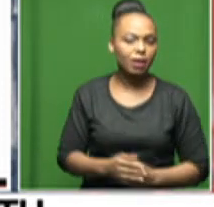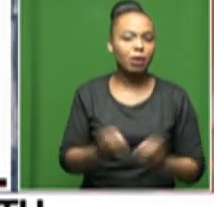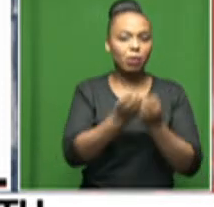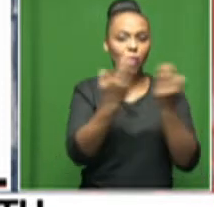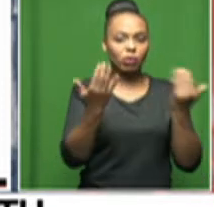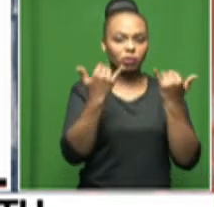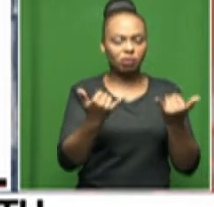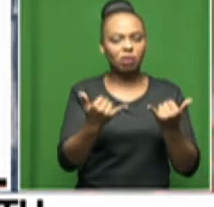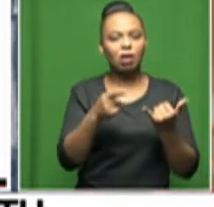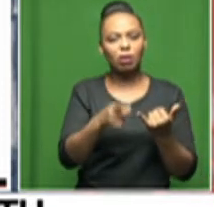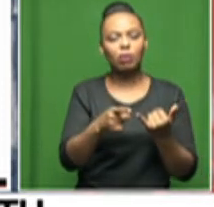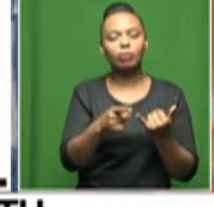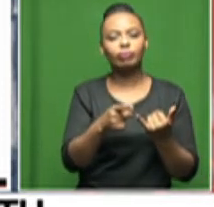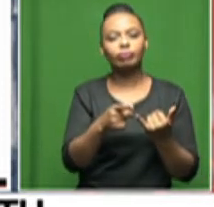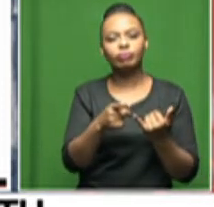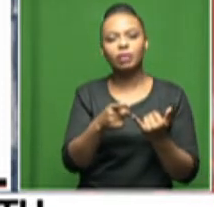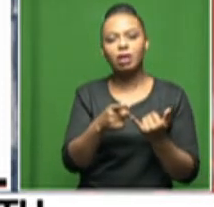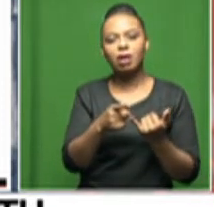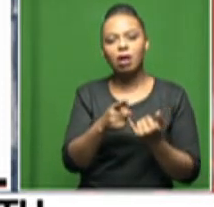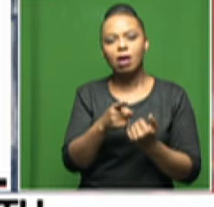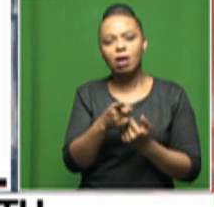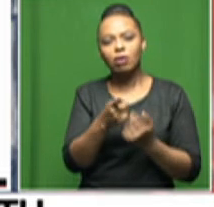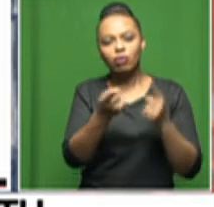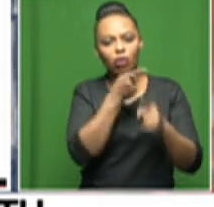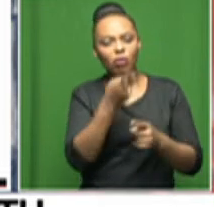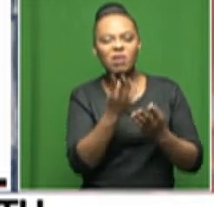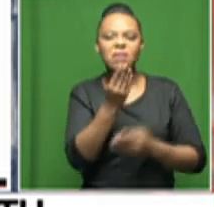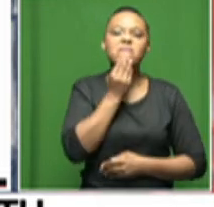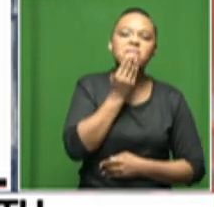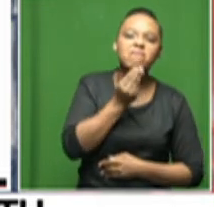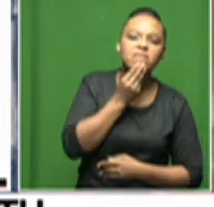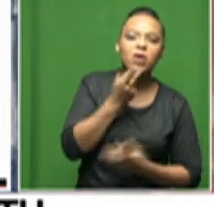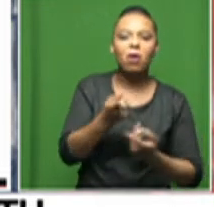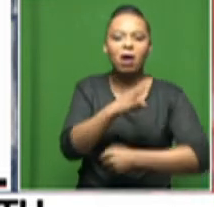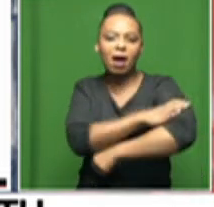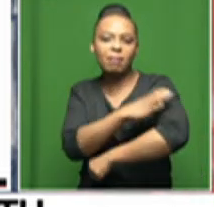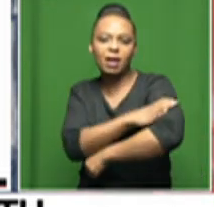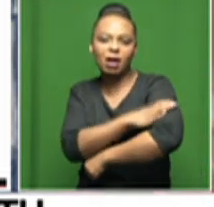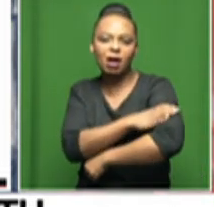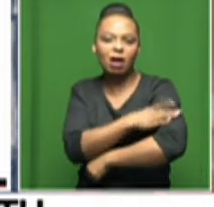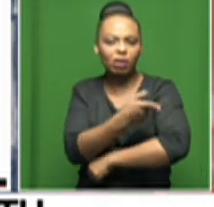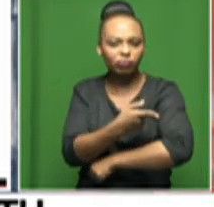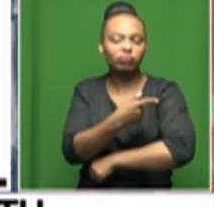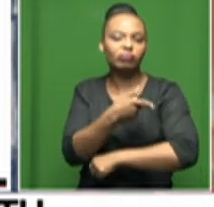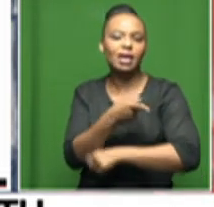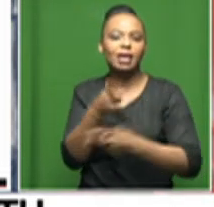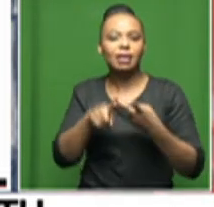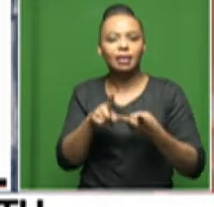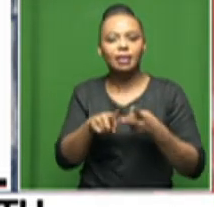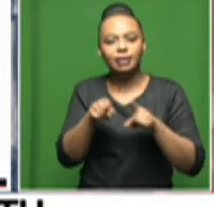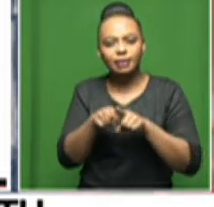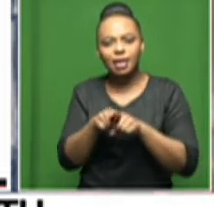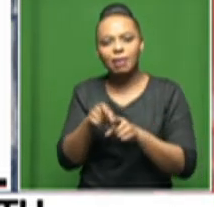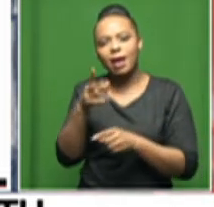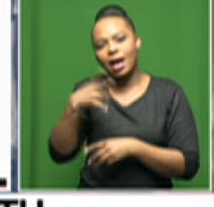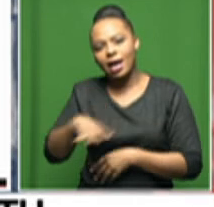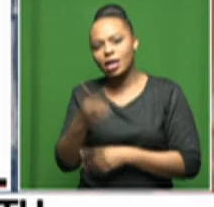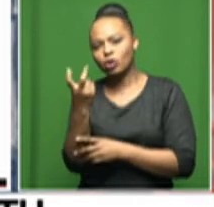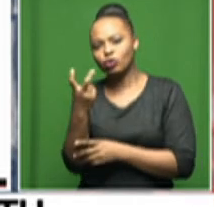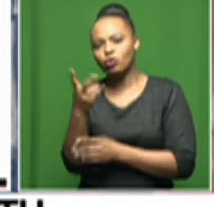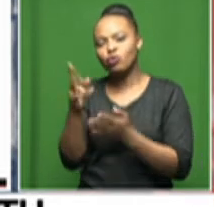obese. Most of them had obesity or had diabetes or hypertension, and 2.8% of our participants had